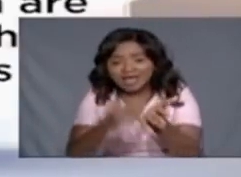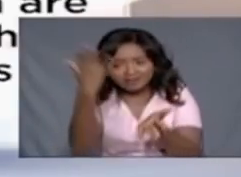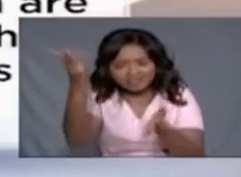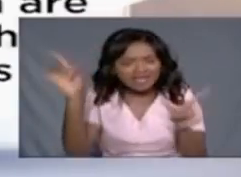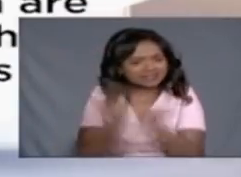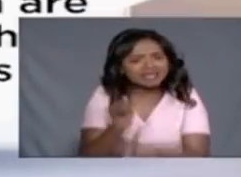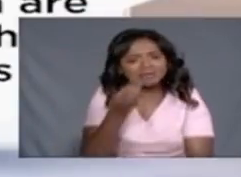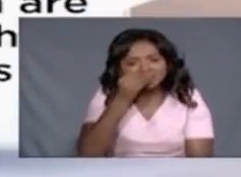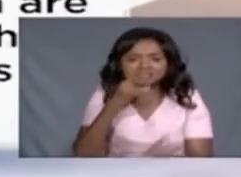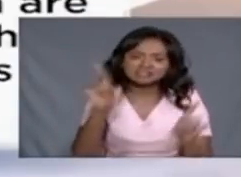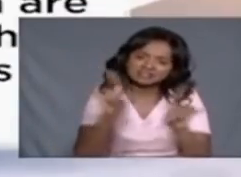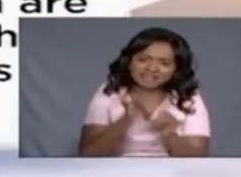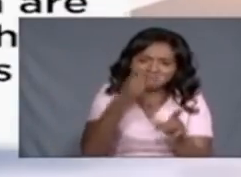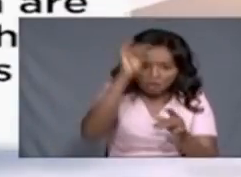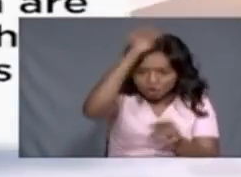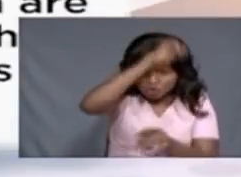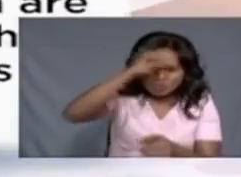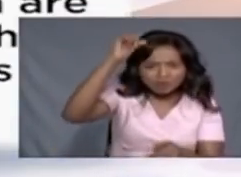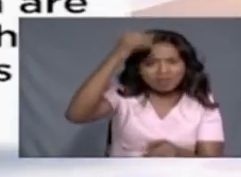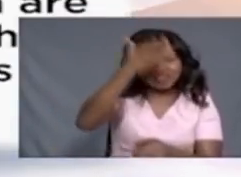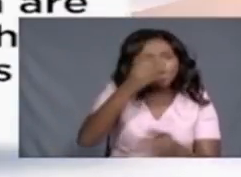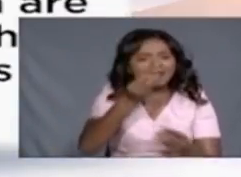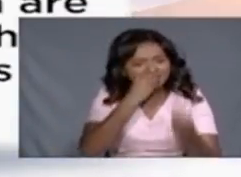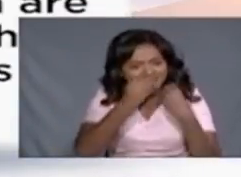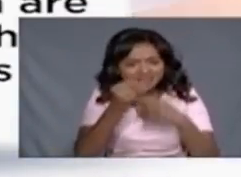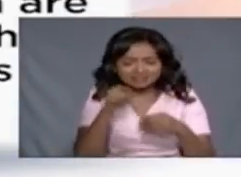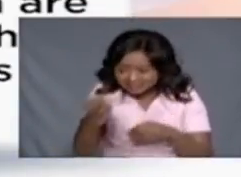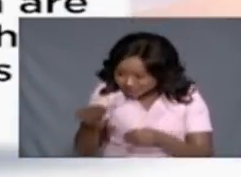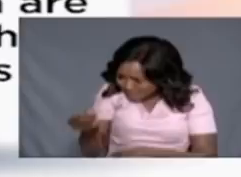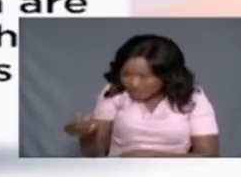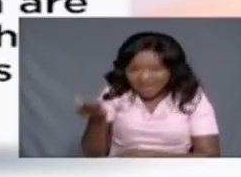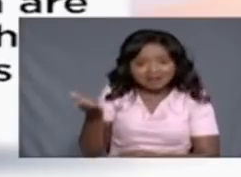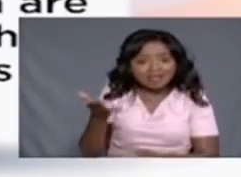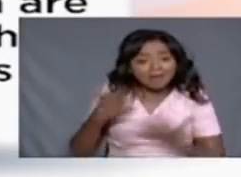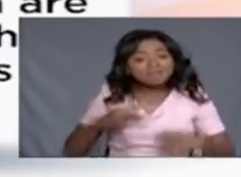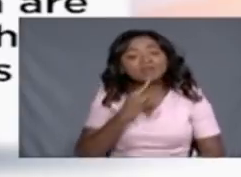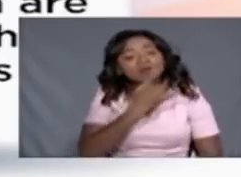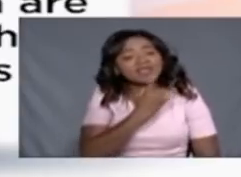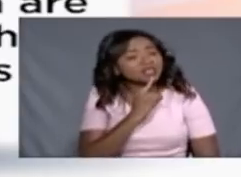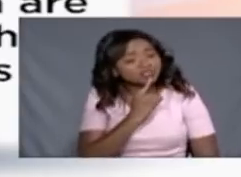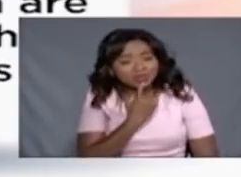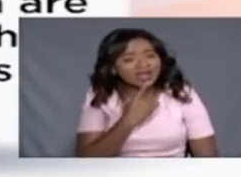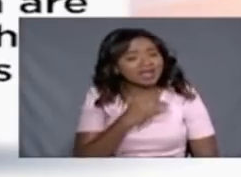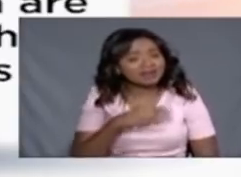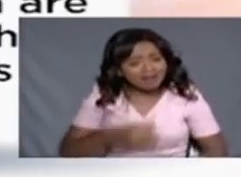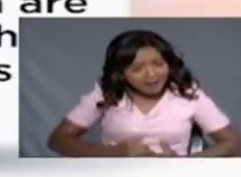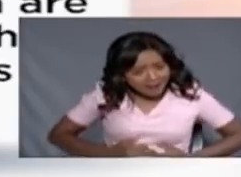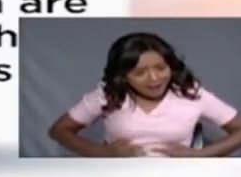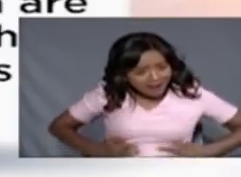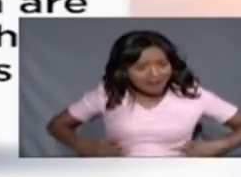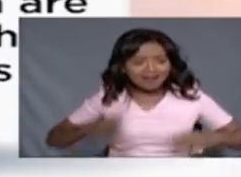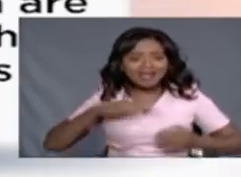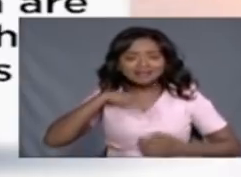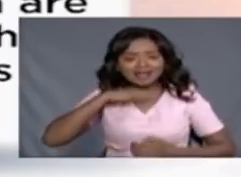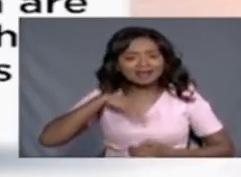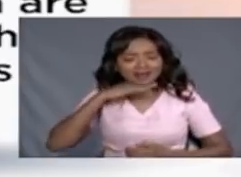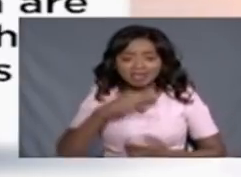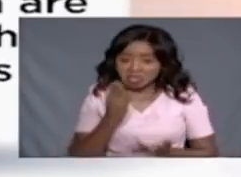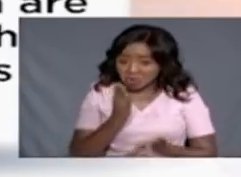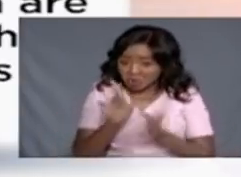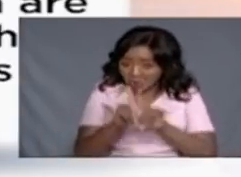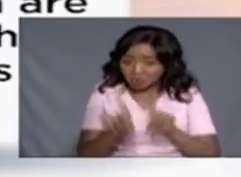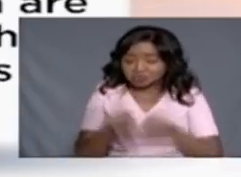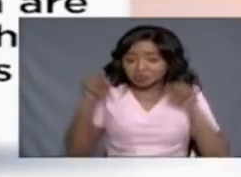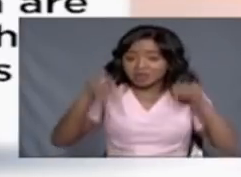does the Middle East. This is money we are playing with. Yet people in Turkana are dying hungry. It's even more funny that we are